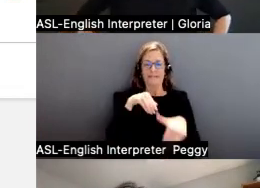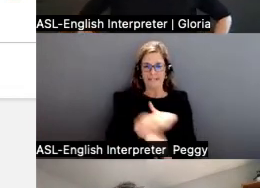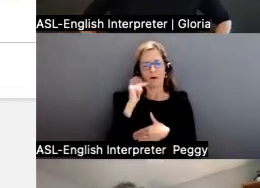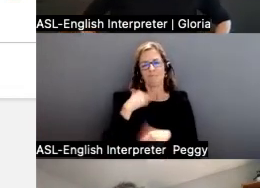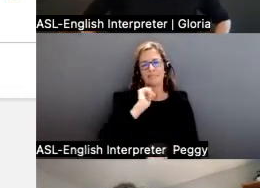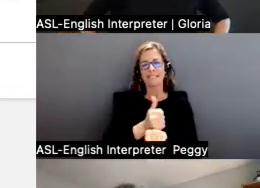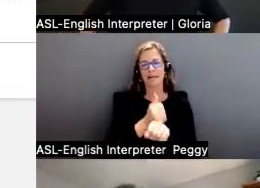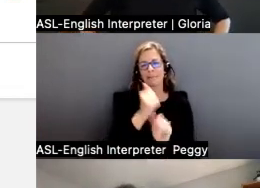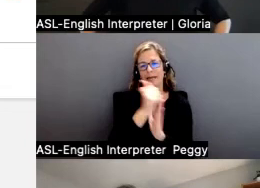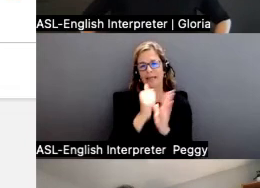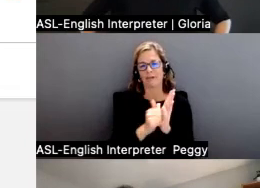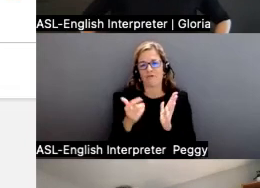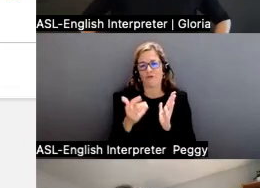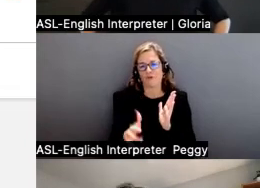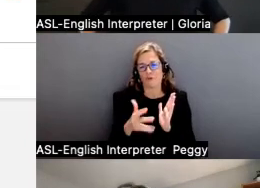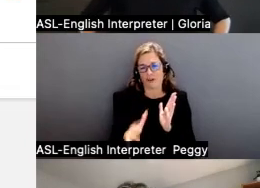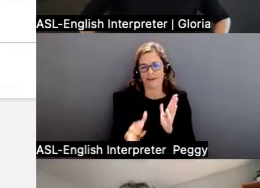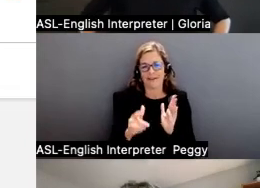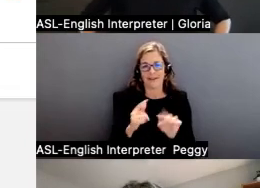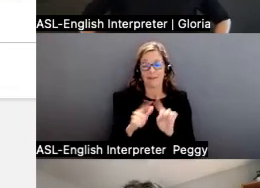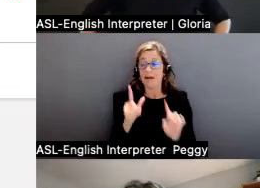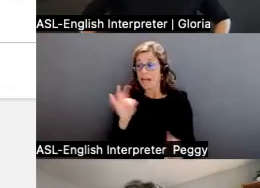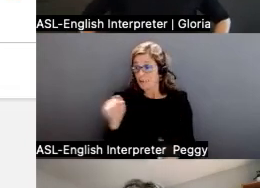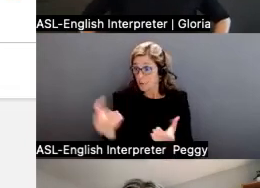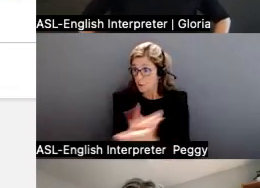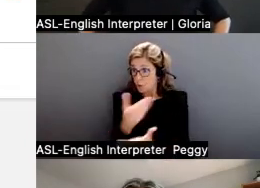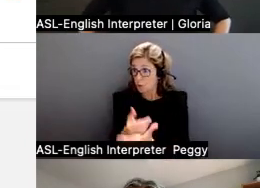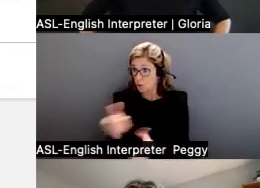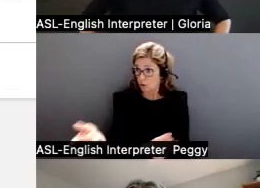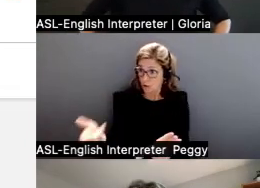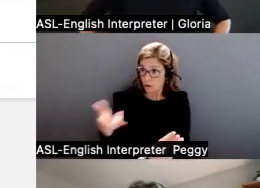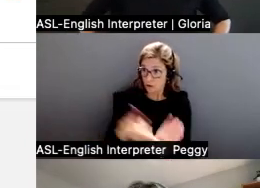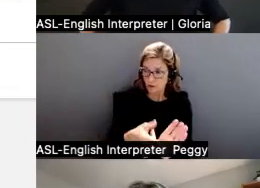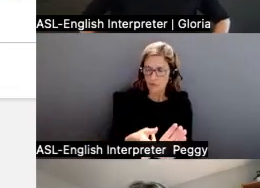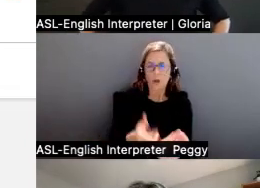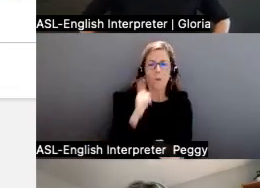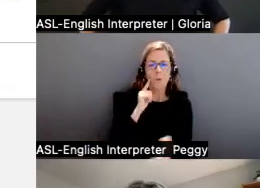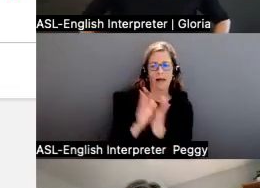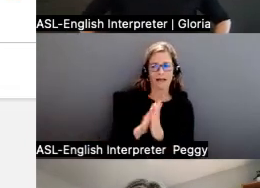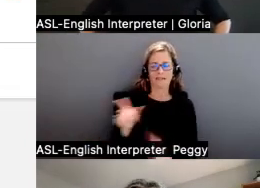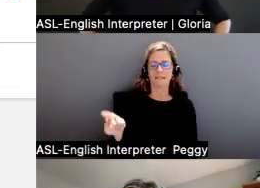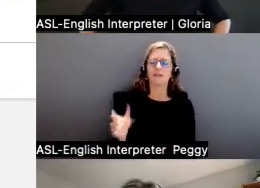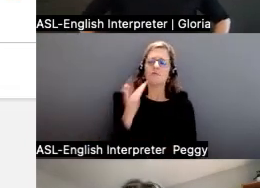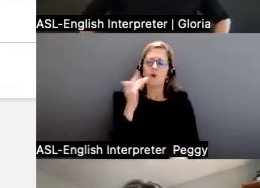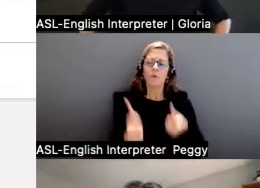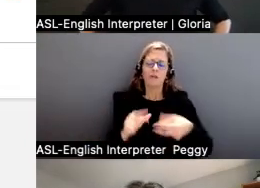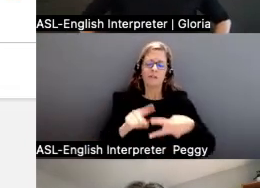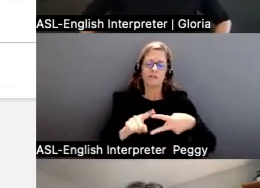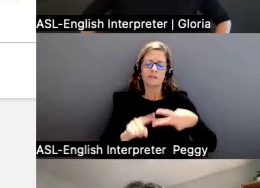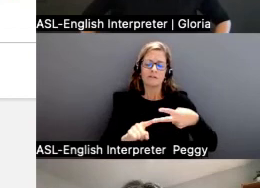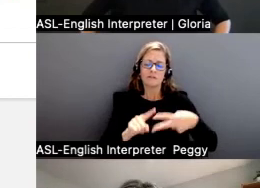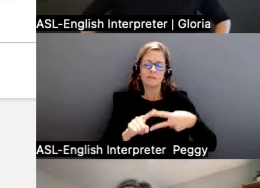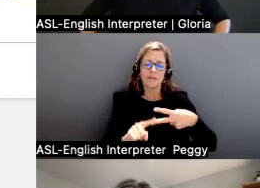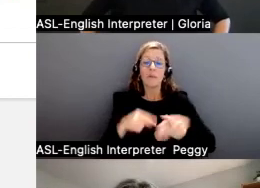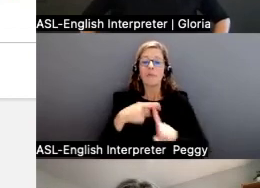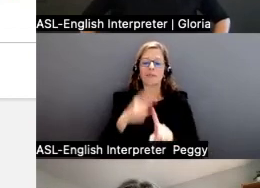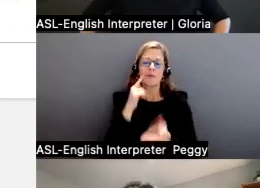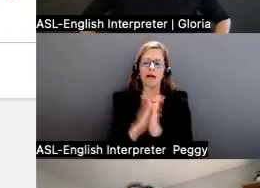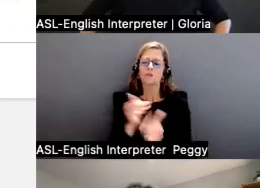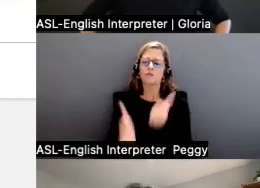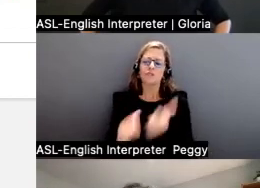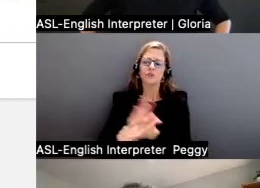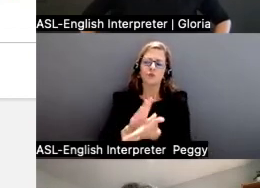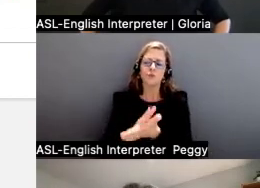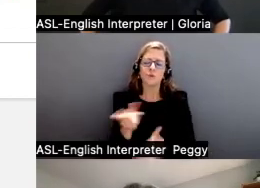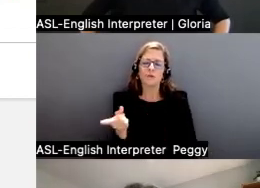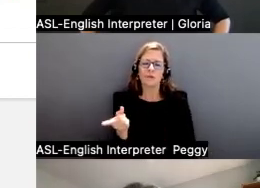if you start going through this process, it may ask you to specify to them what school you're related to. This was my lesson.